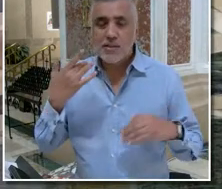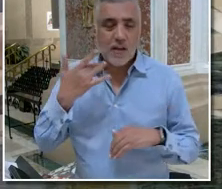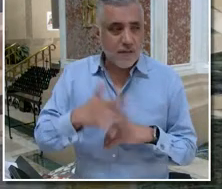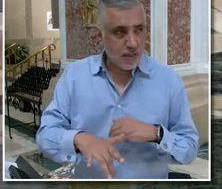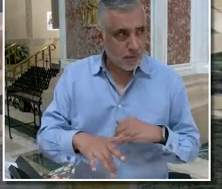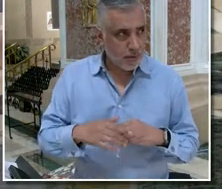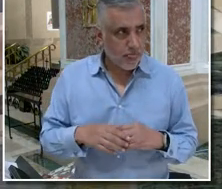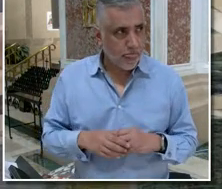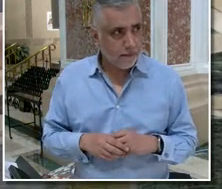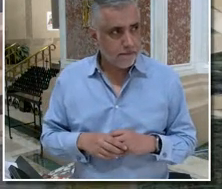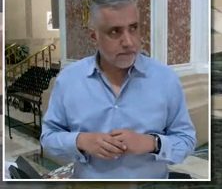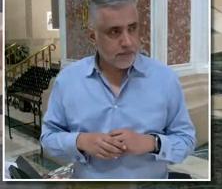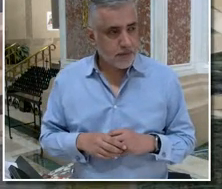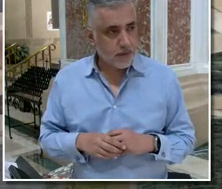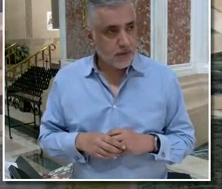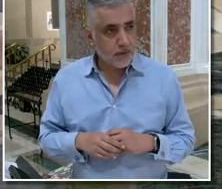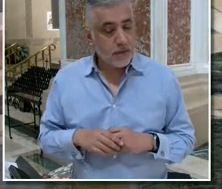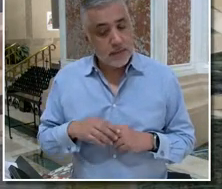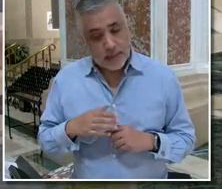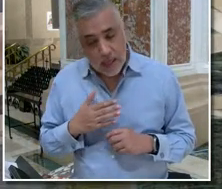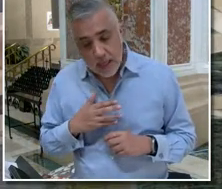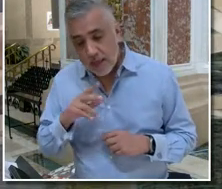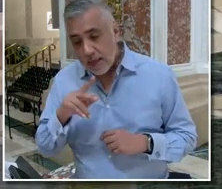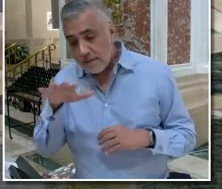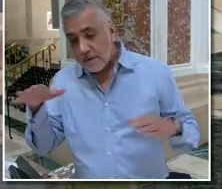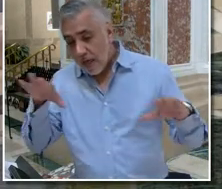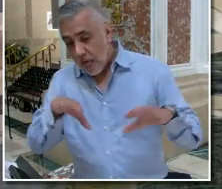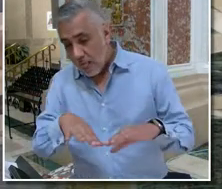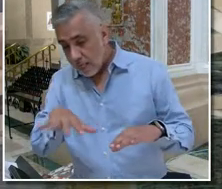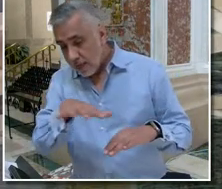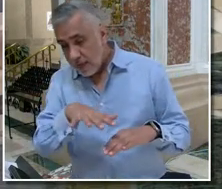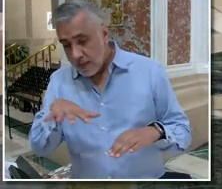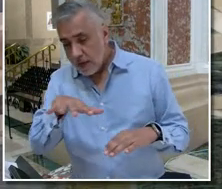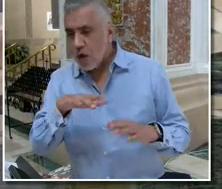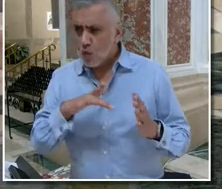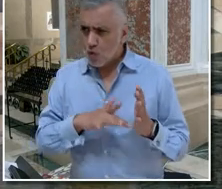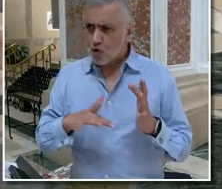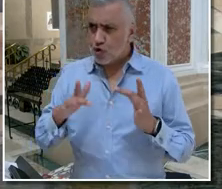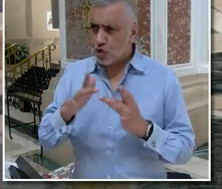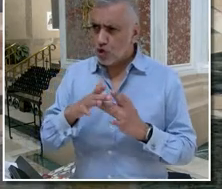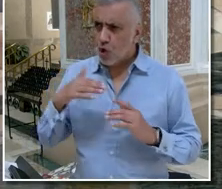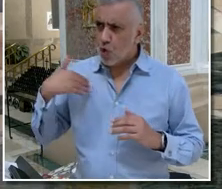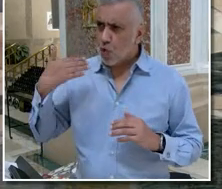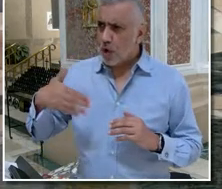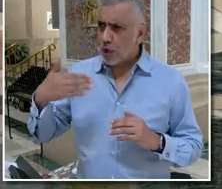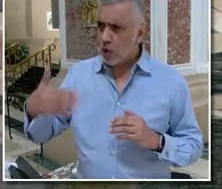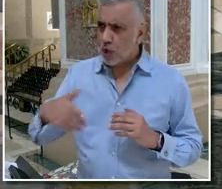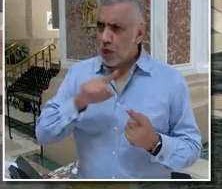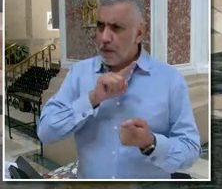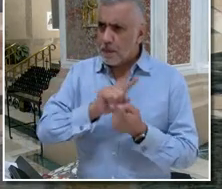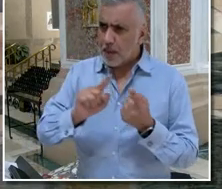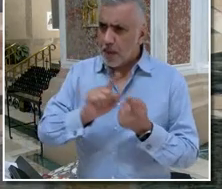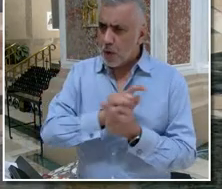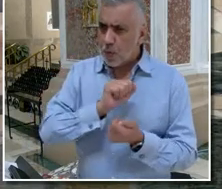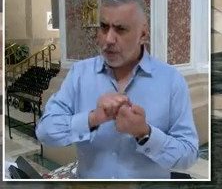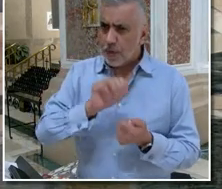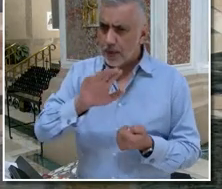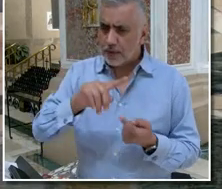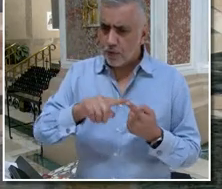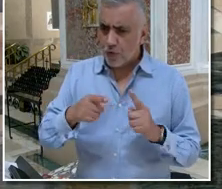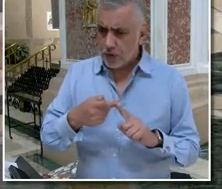available. The Kendron Valley was where Jesus regularly met with his friends.